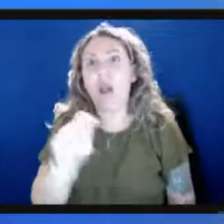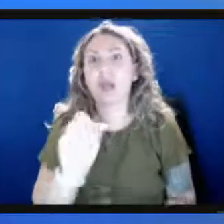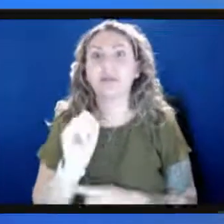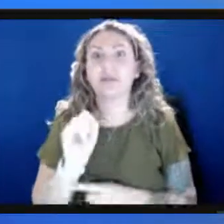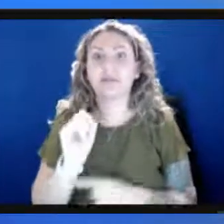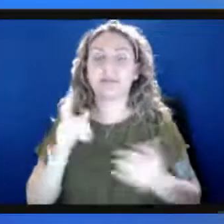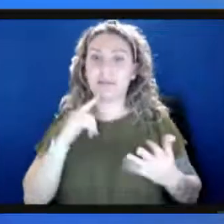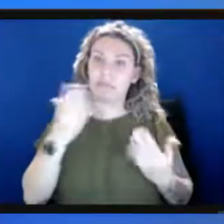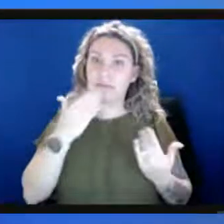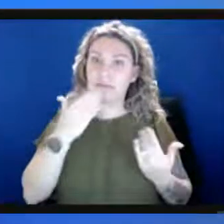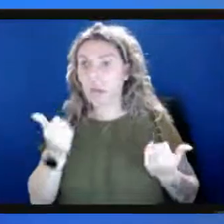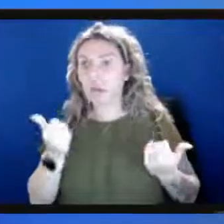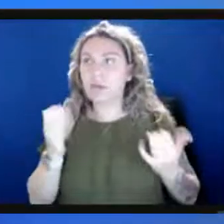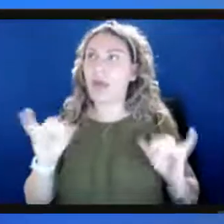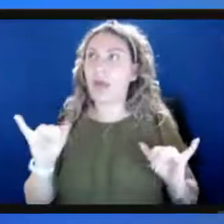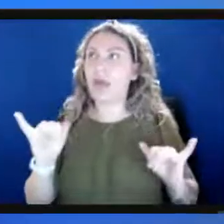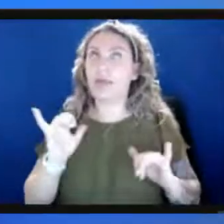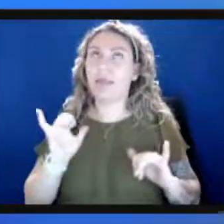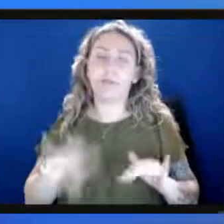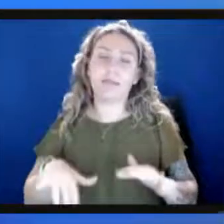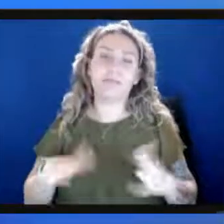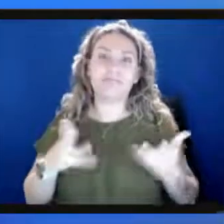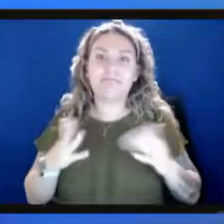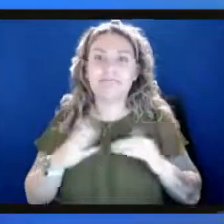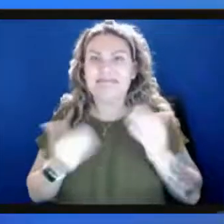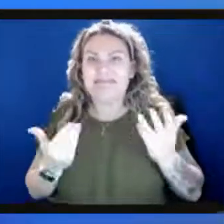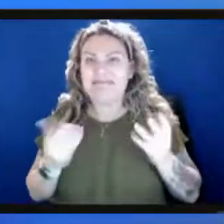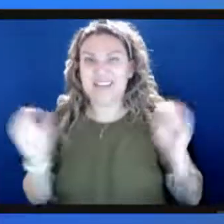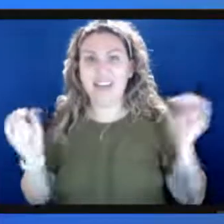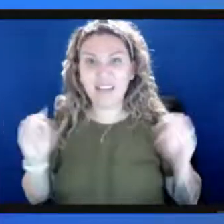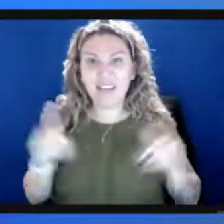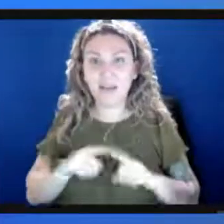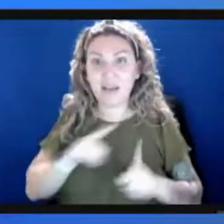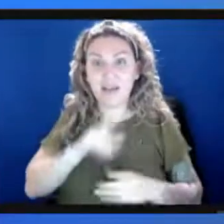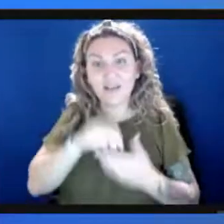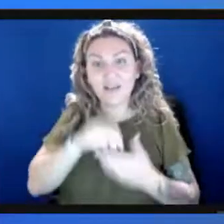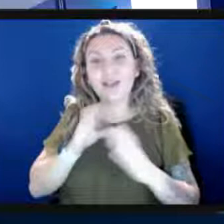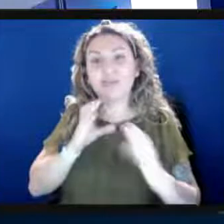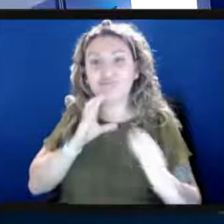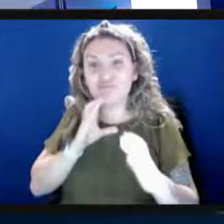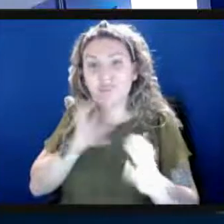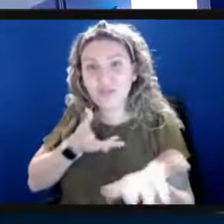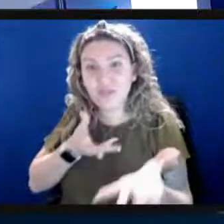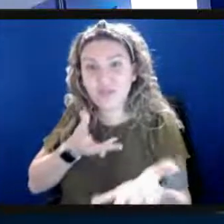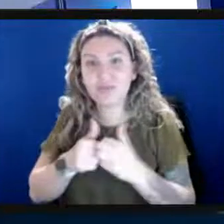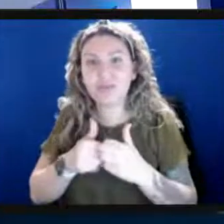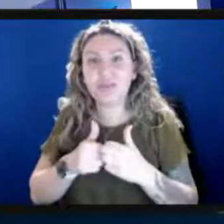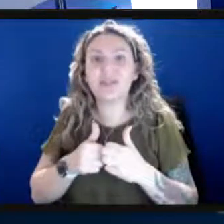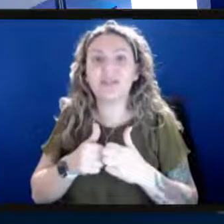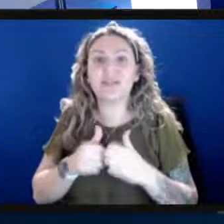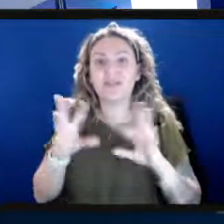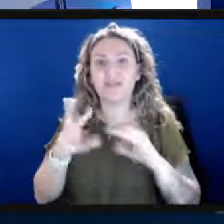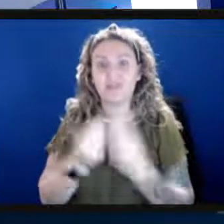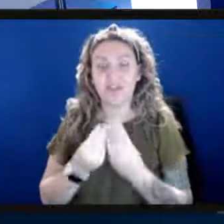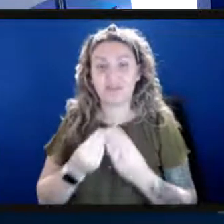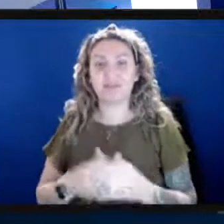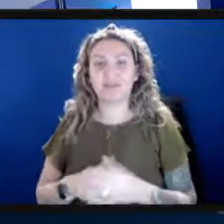than nothing at all, but even better to have an actually engaged conversation with the person in your family. ask questions.